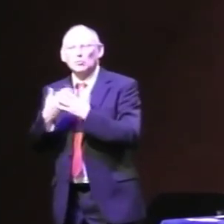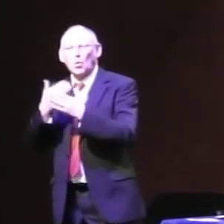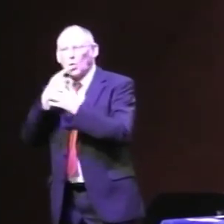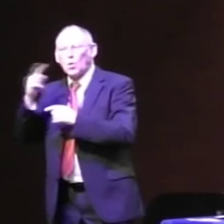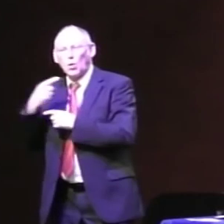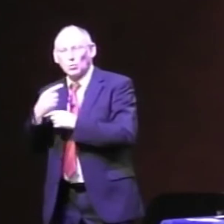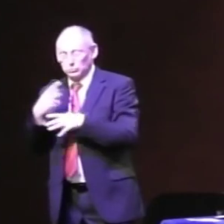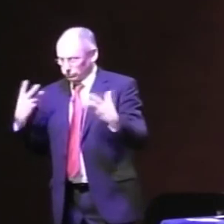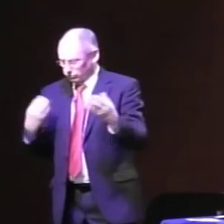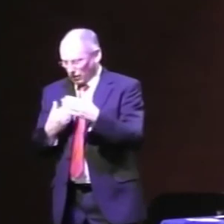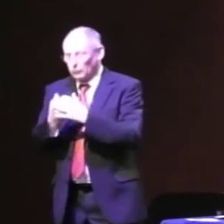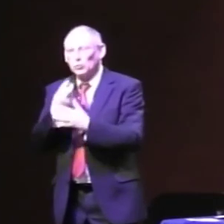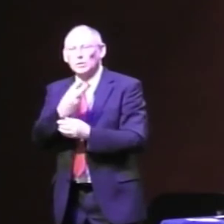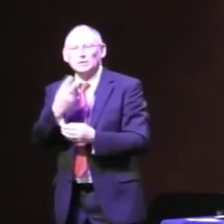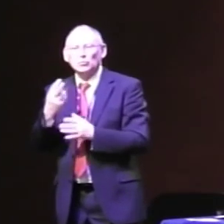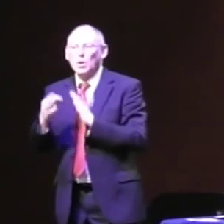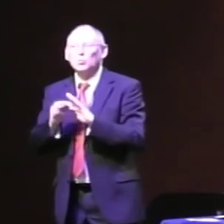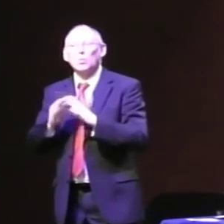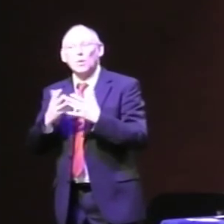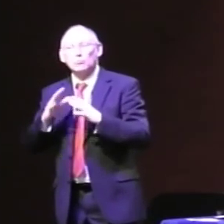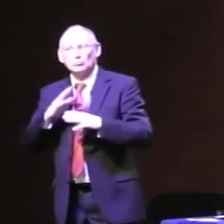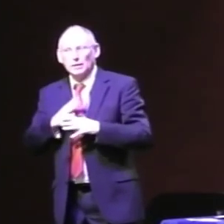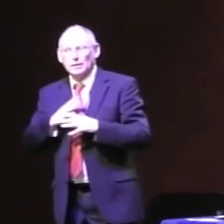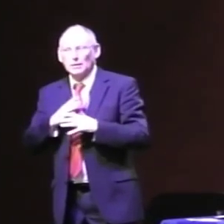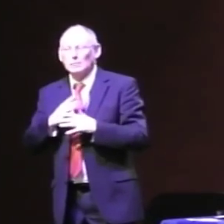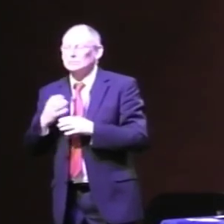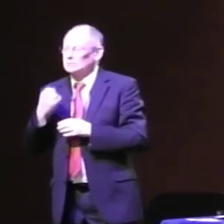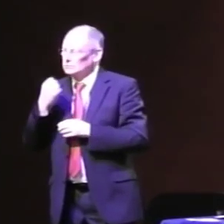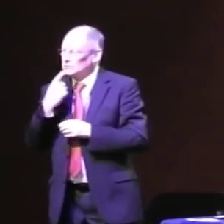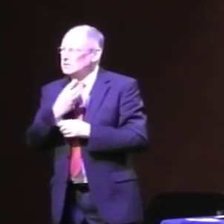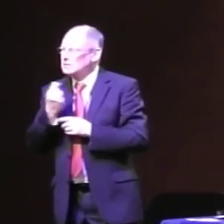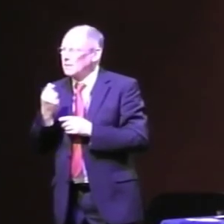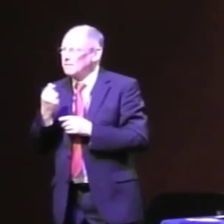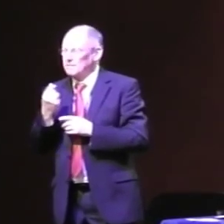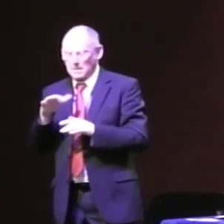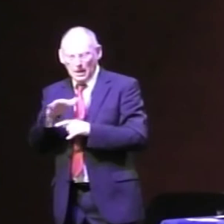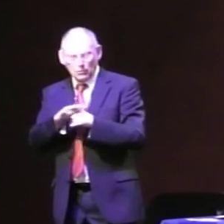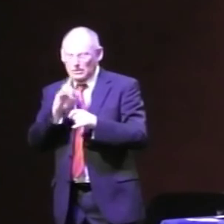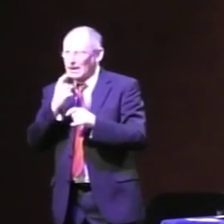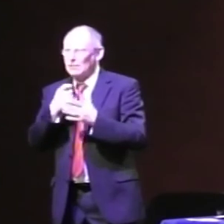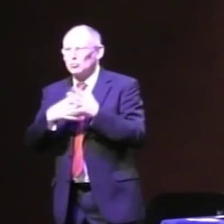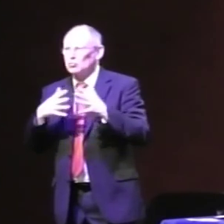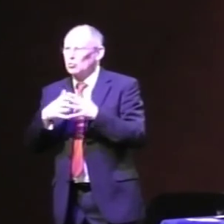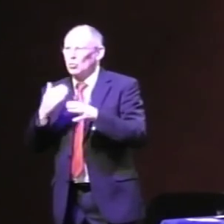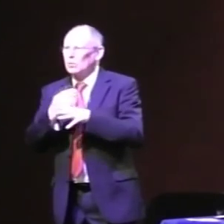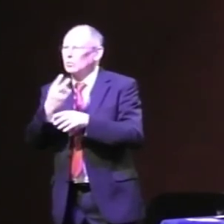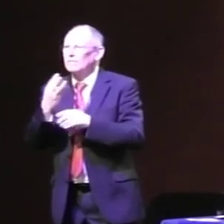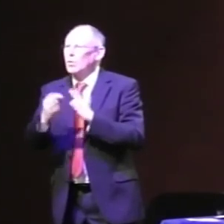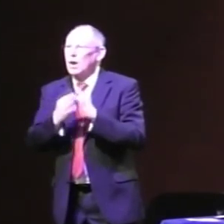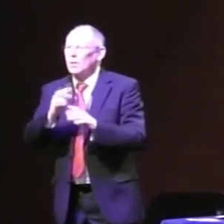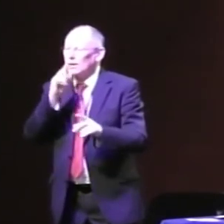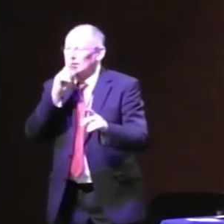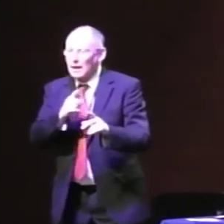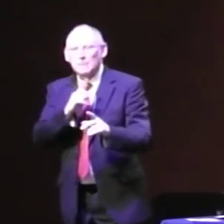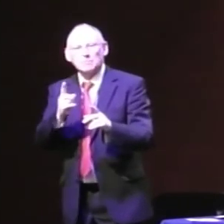22 hours without a break. We understand that some rural areas cannot justify having crews on 24 hours, but